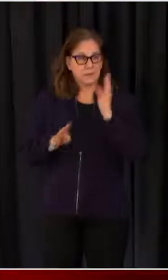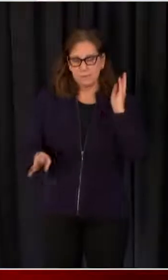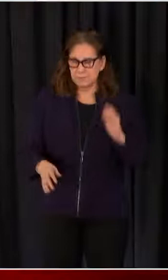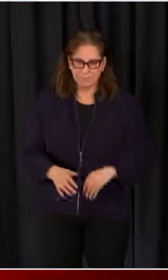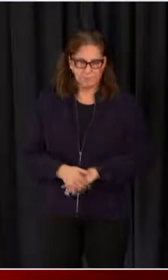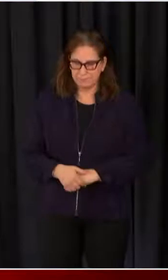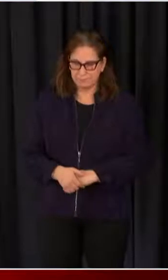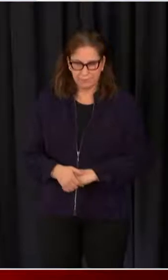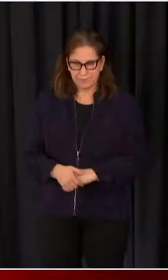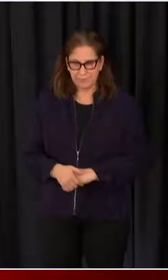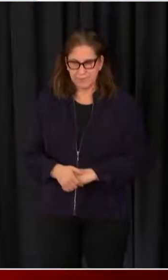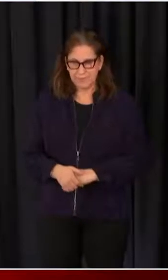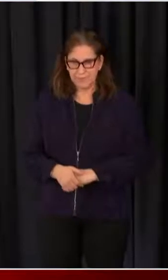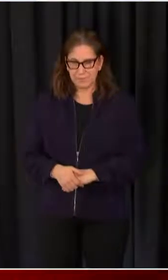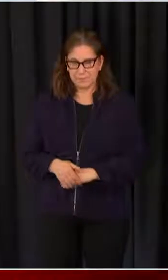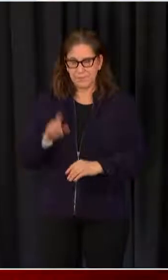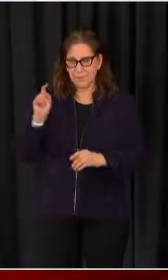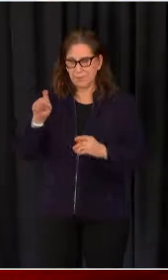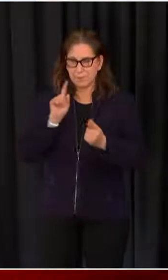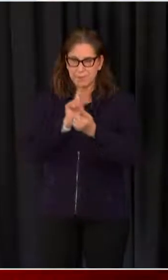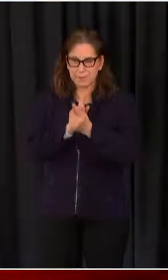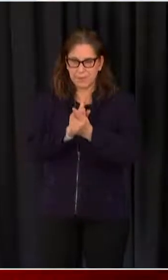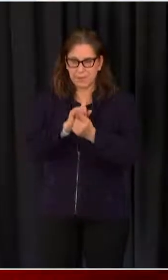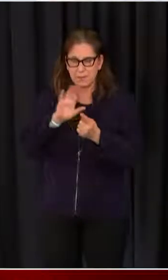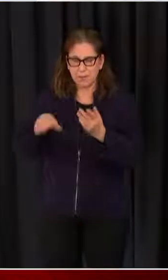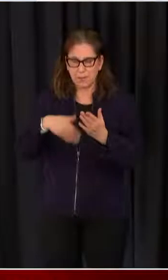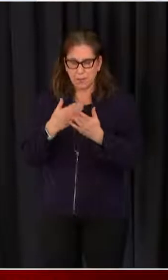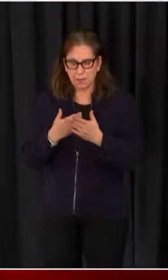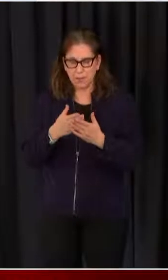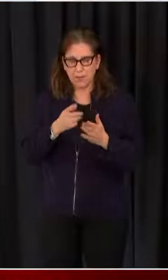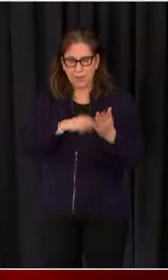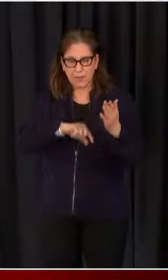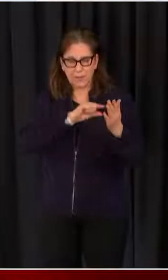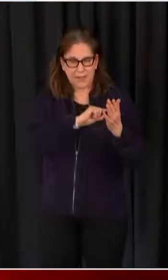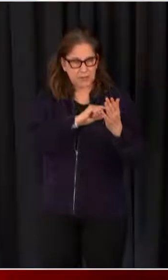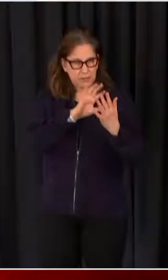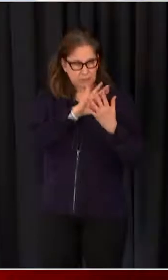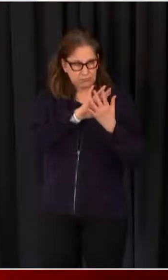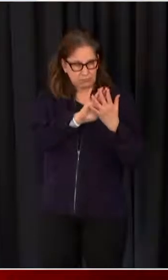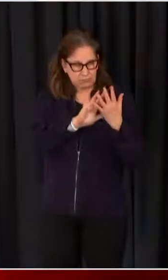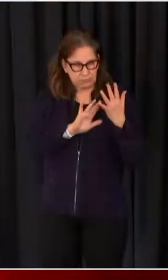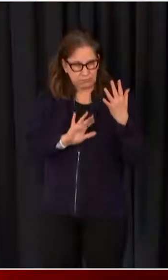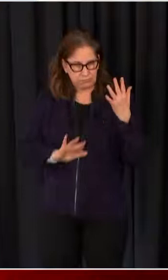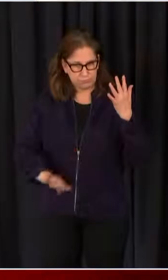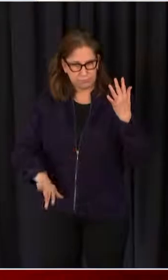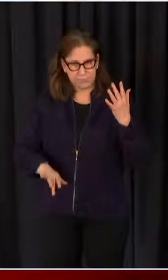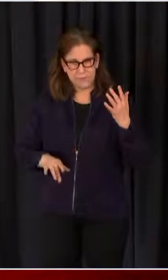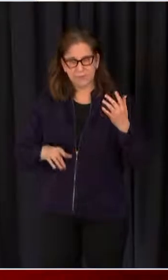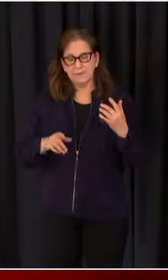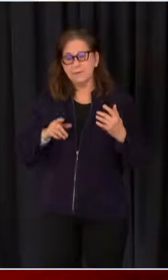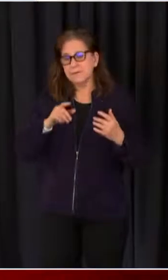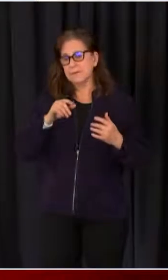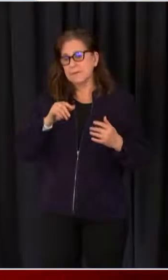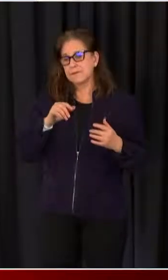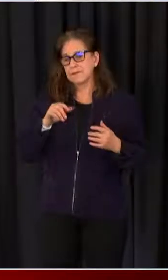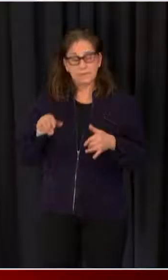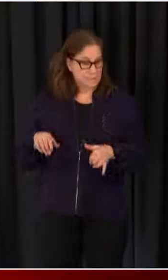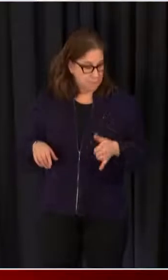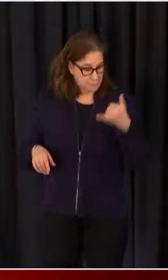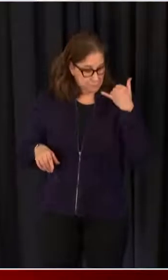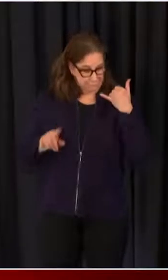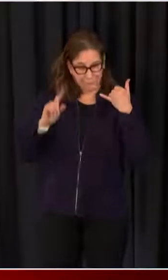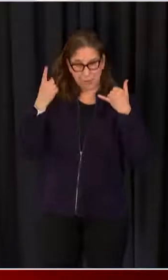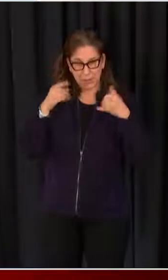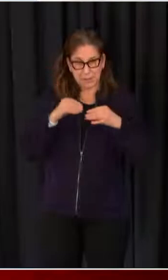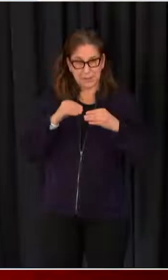you. Over 65, 18 to 64, living in a priority zip code, and then we look at the essential workers after that.